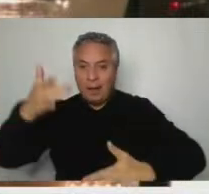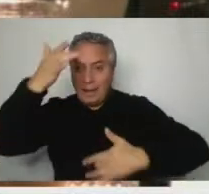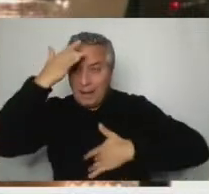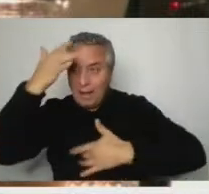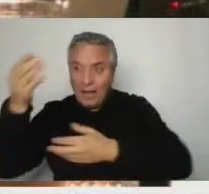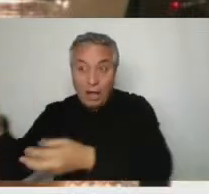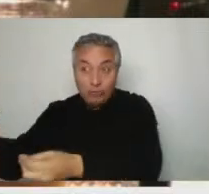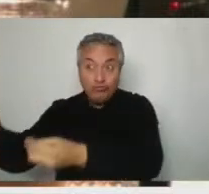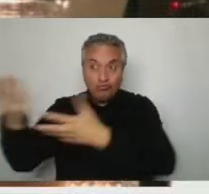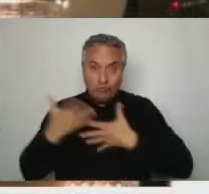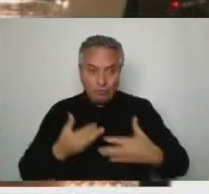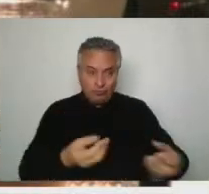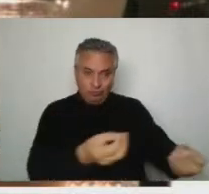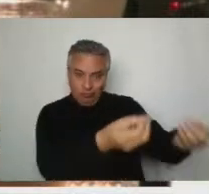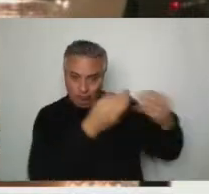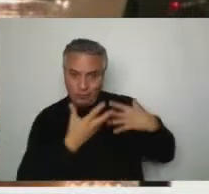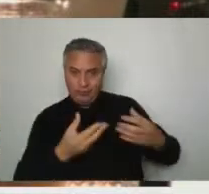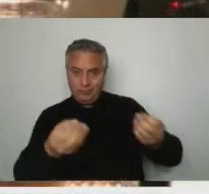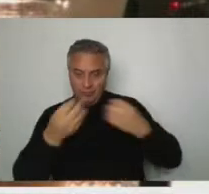to other